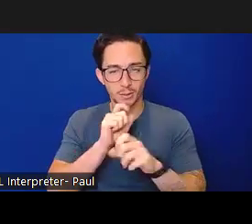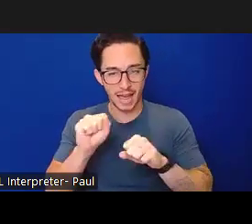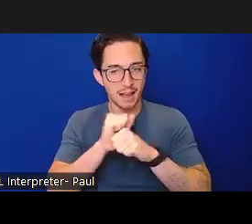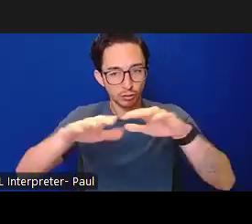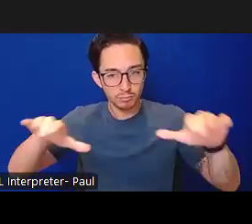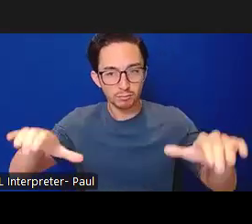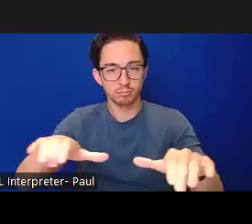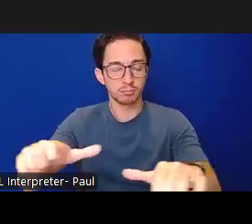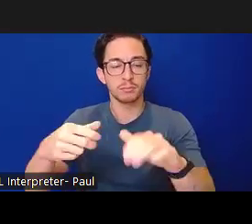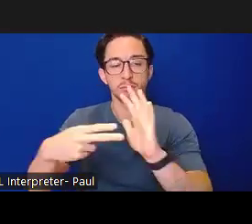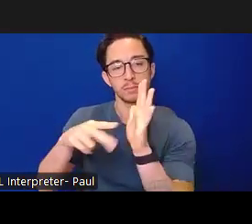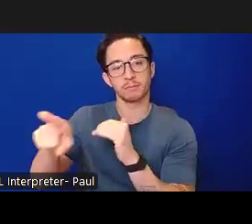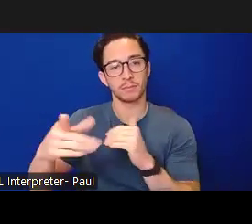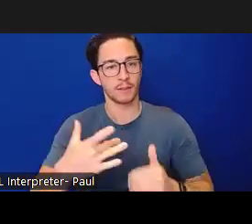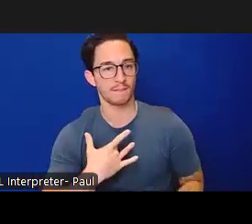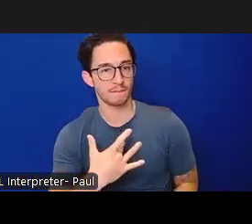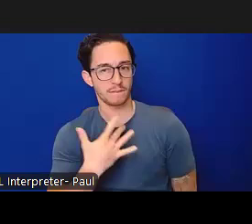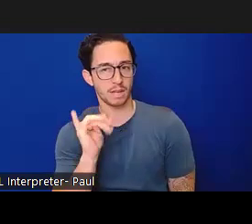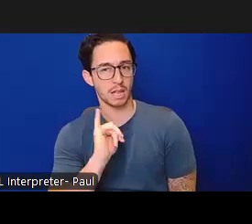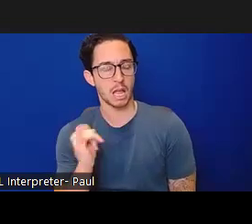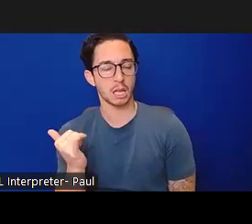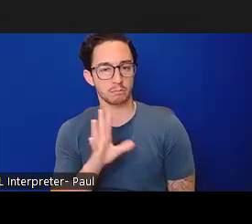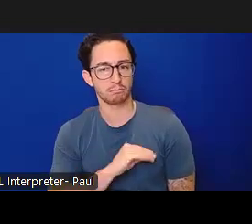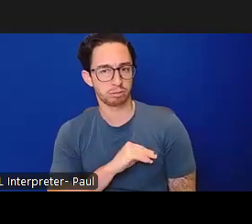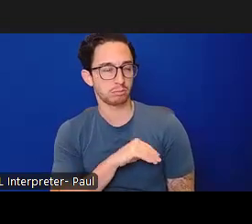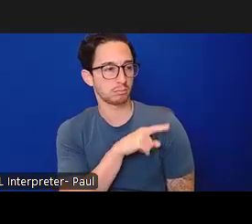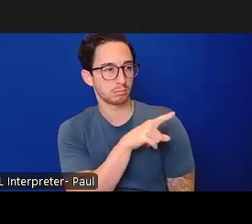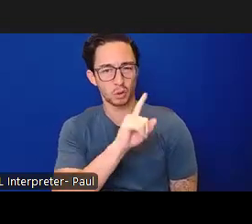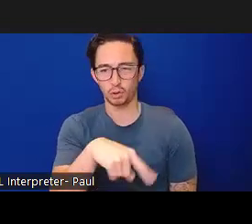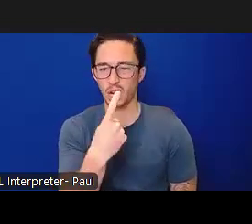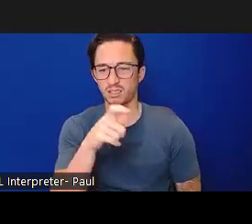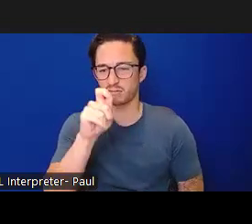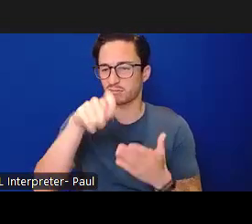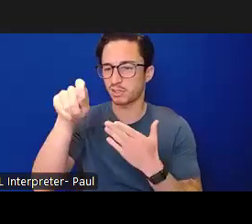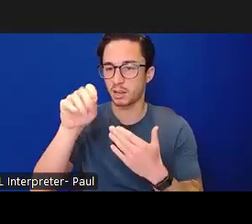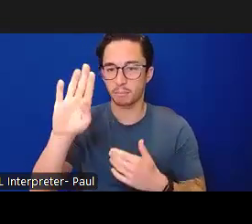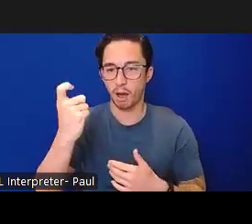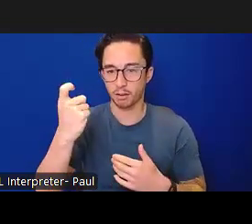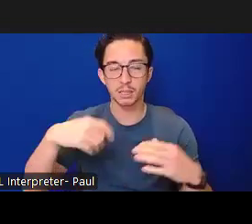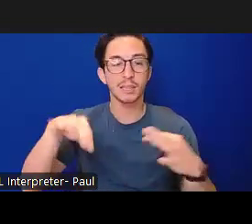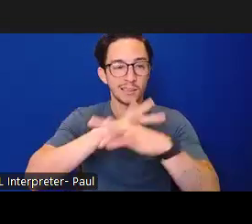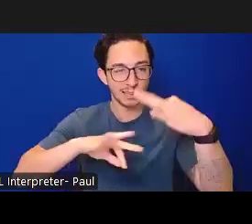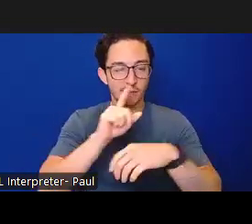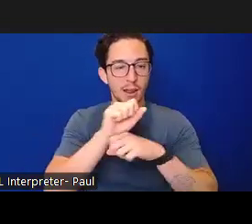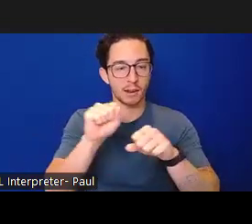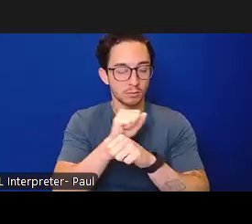them feeling very much like you're just checking a box versus building trust.